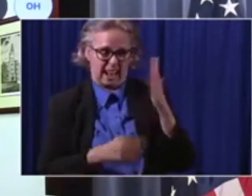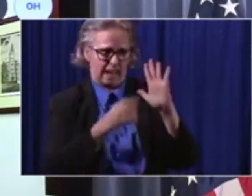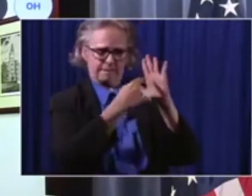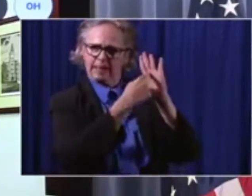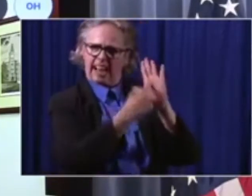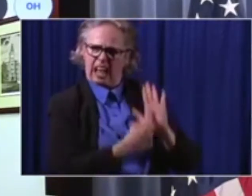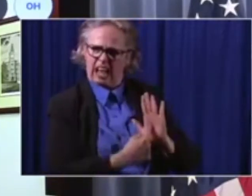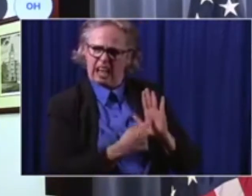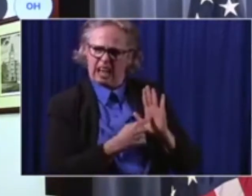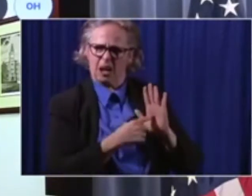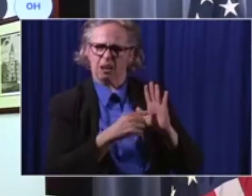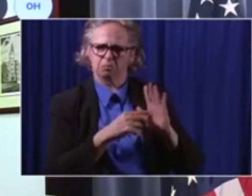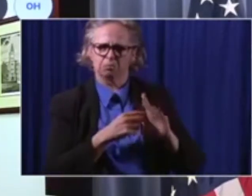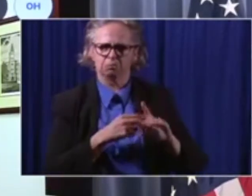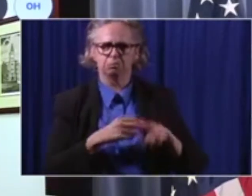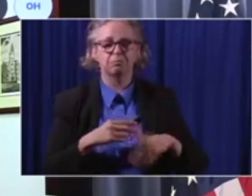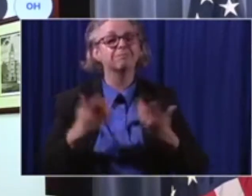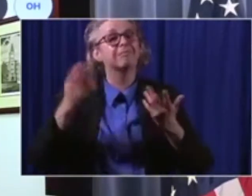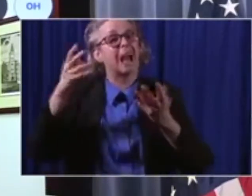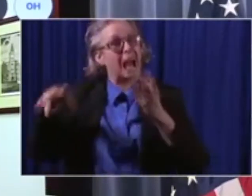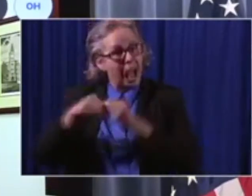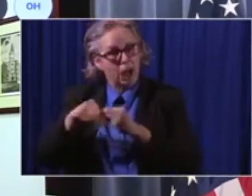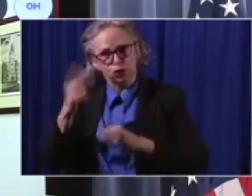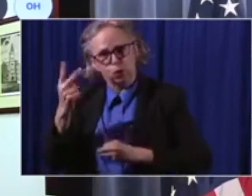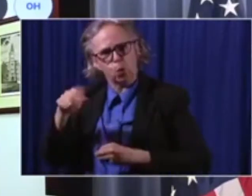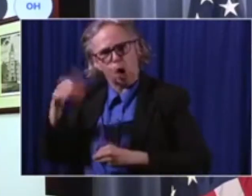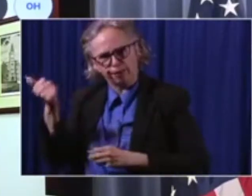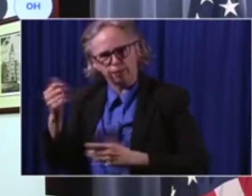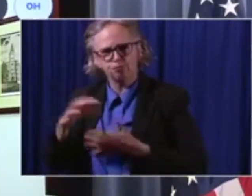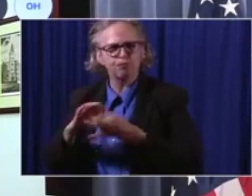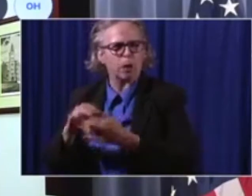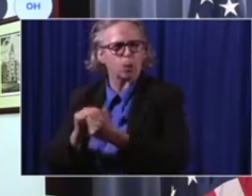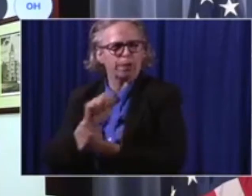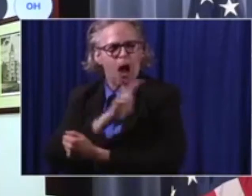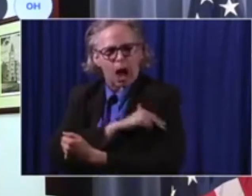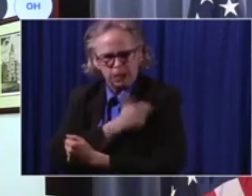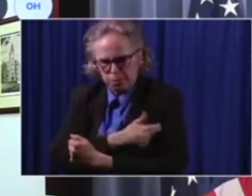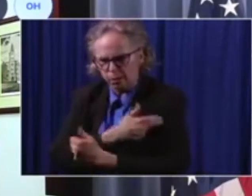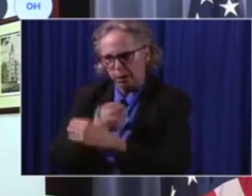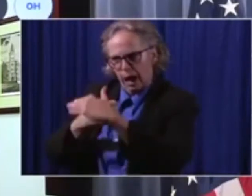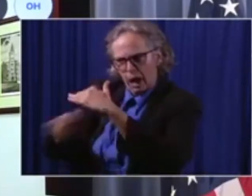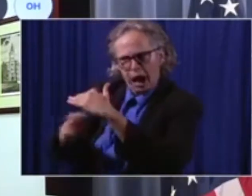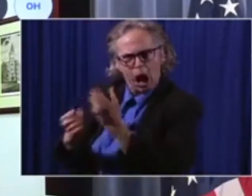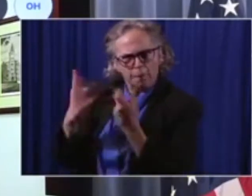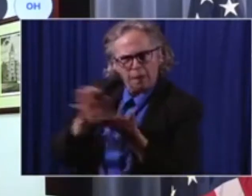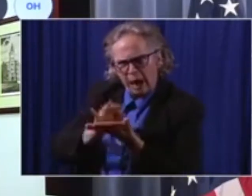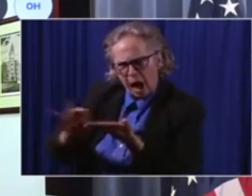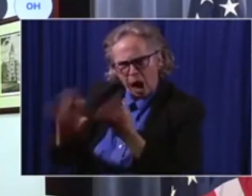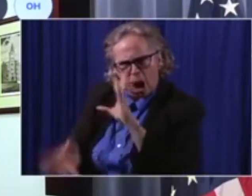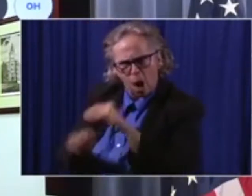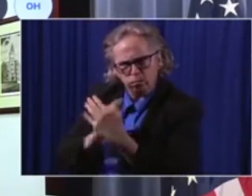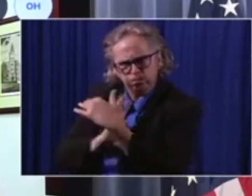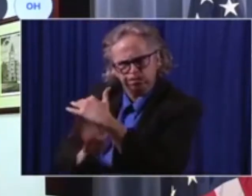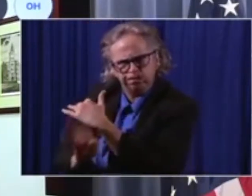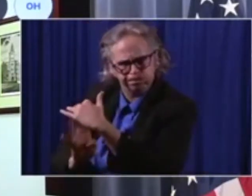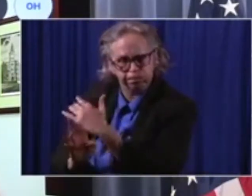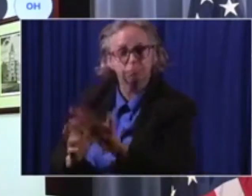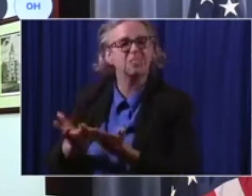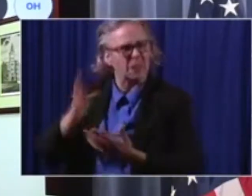2 lagging indicators, and those mainly relate to hospitalizations. We know based on data that's been published that from the time